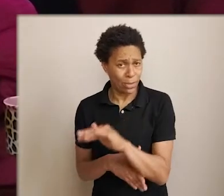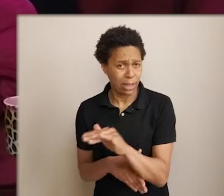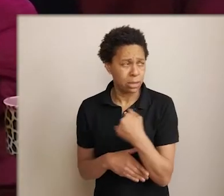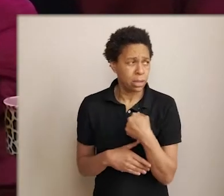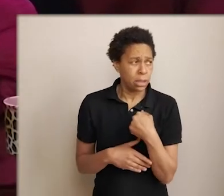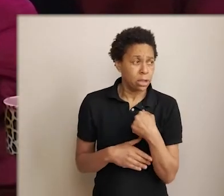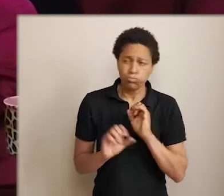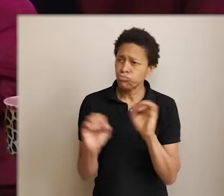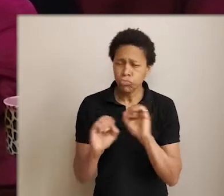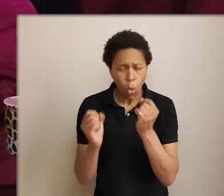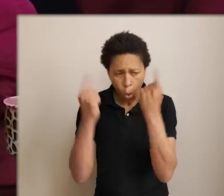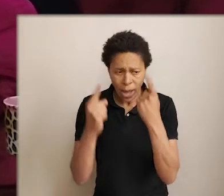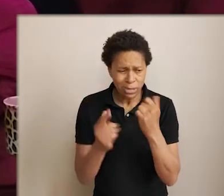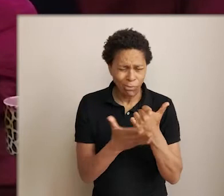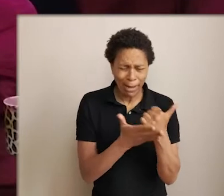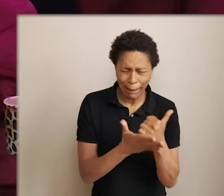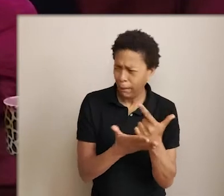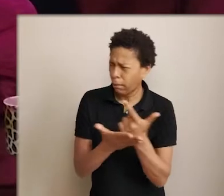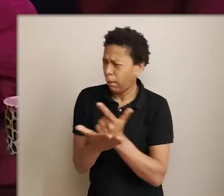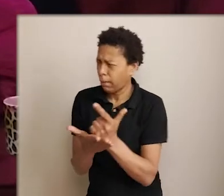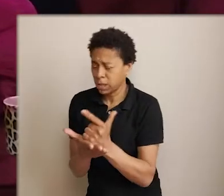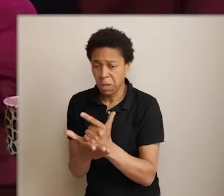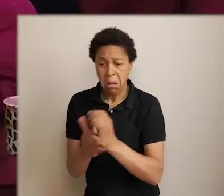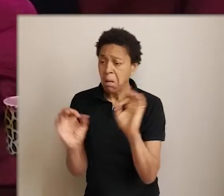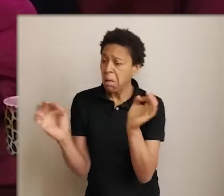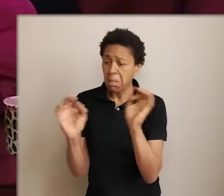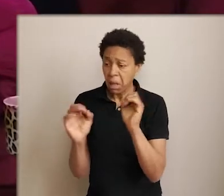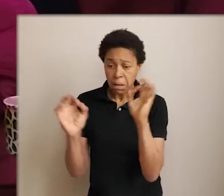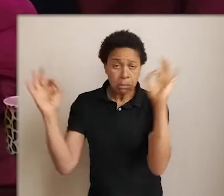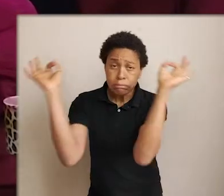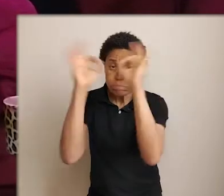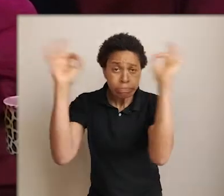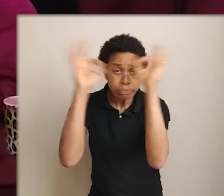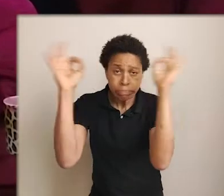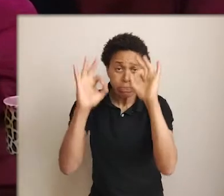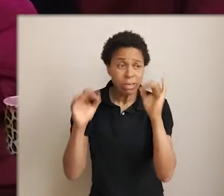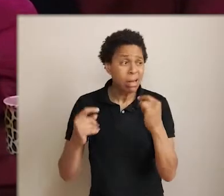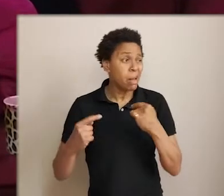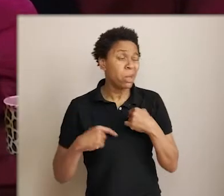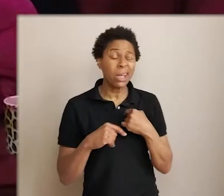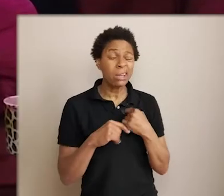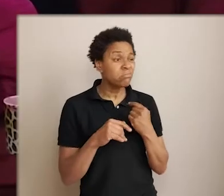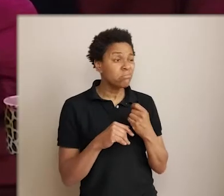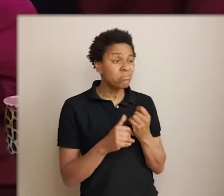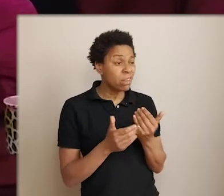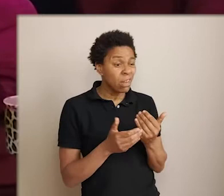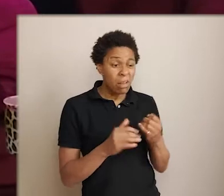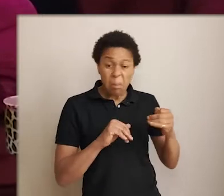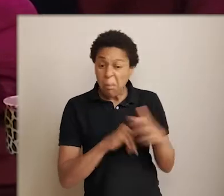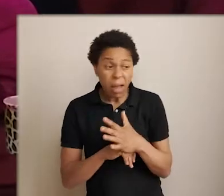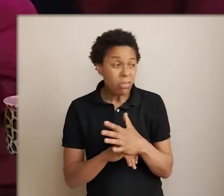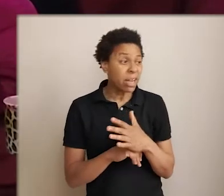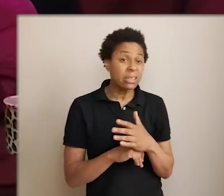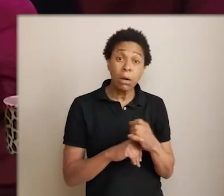of gays and lesbians. It just didn't enter my life. I was a solidly married woman, having married